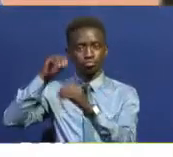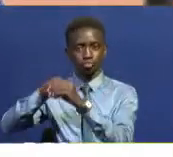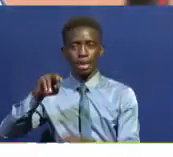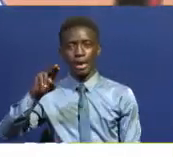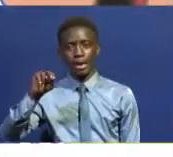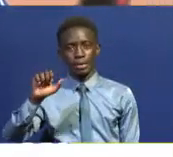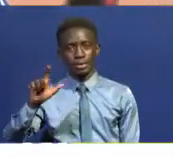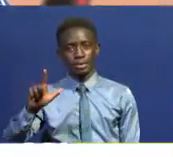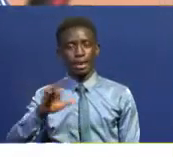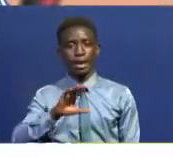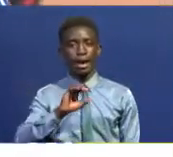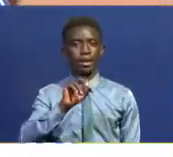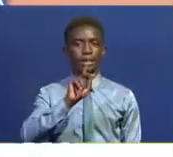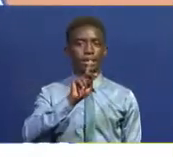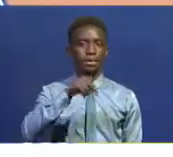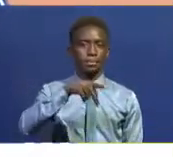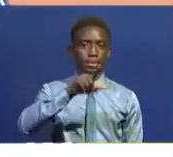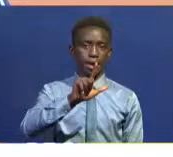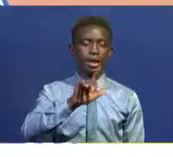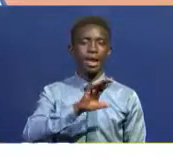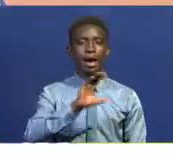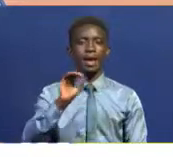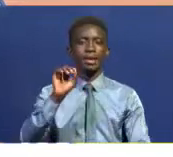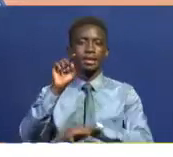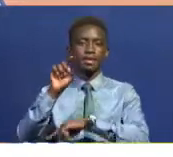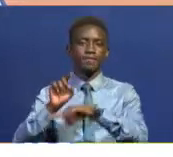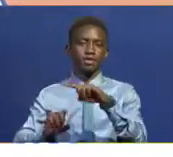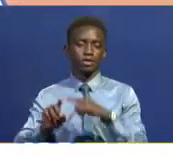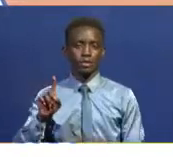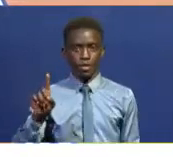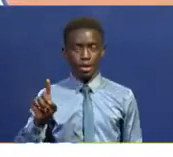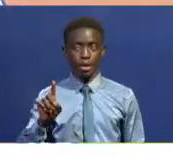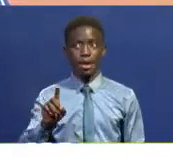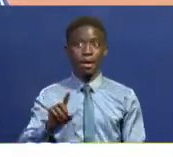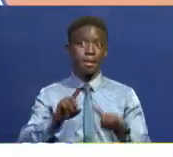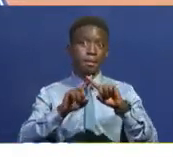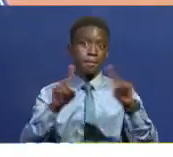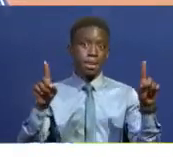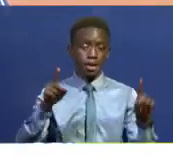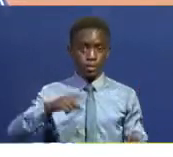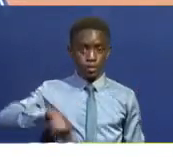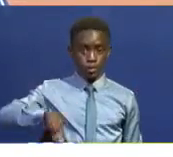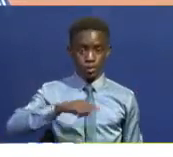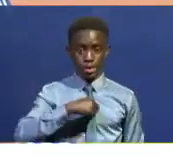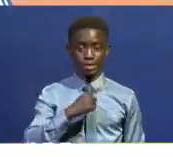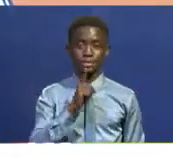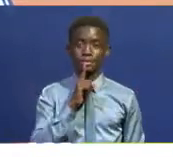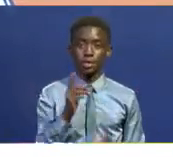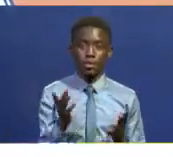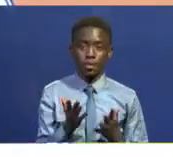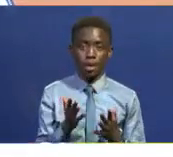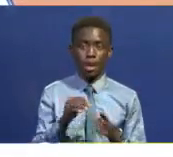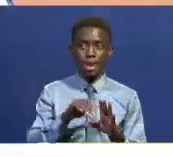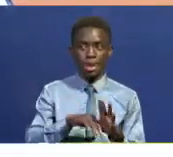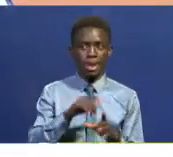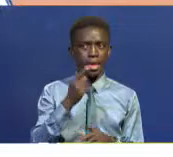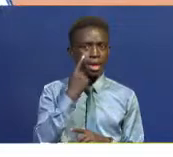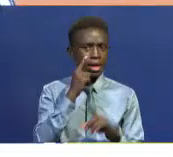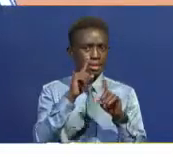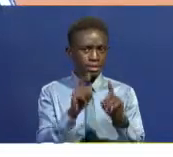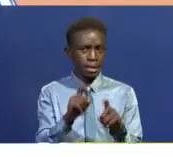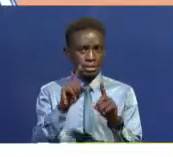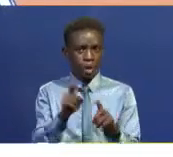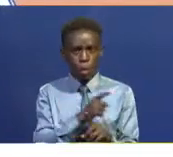KPL and Division 1. However, we will rightly say, in every test, there are those who